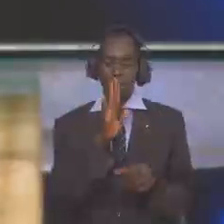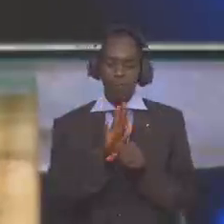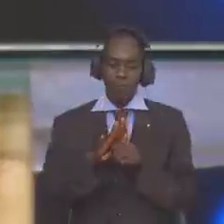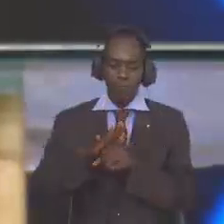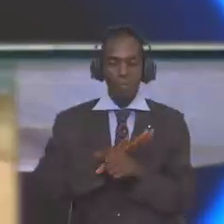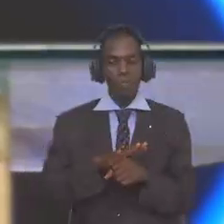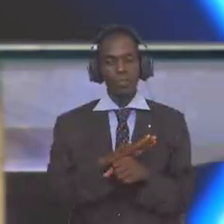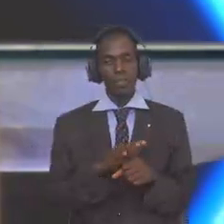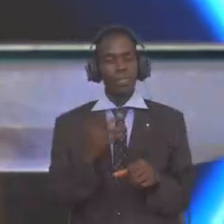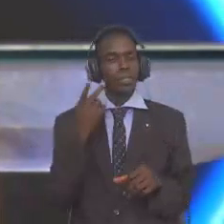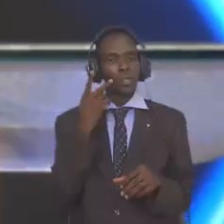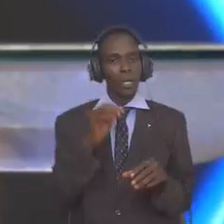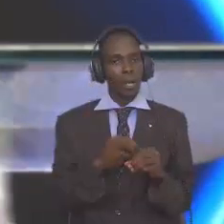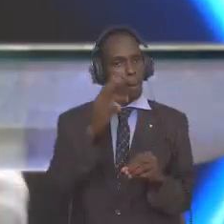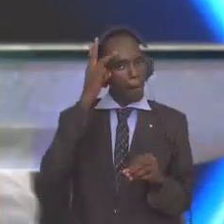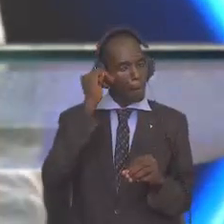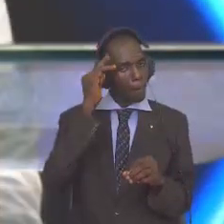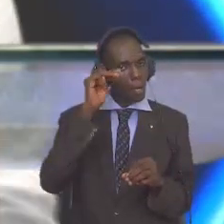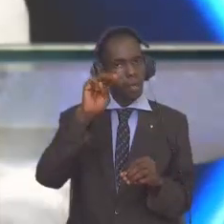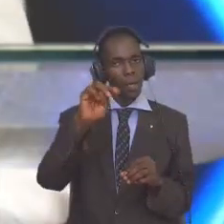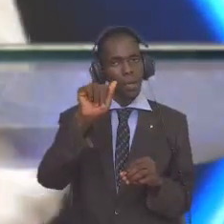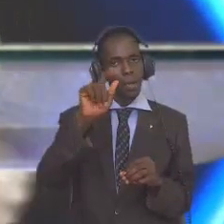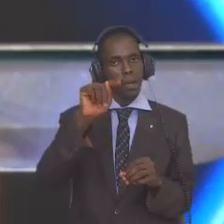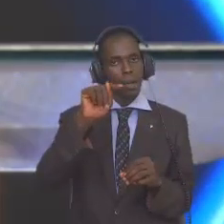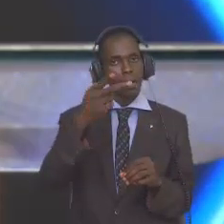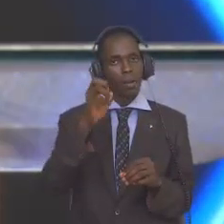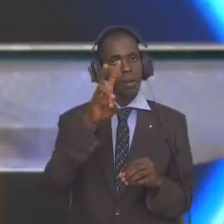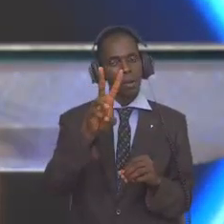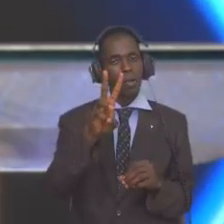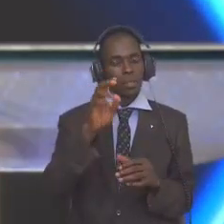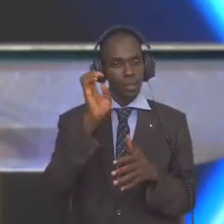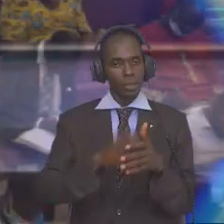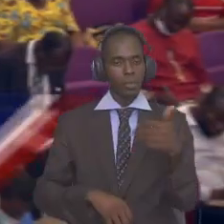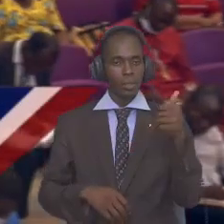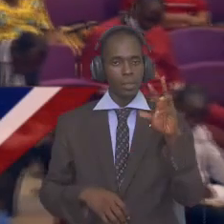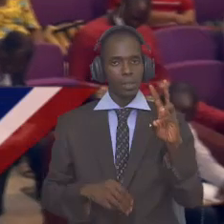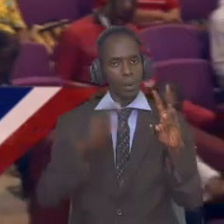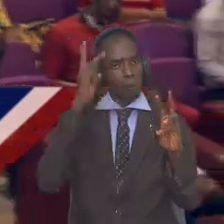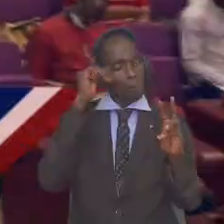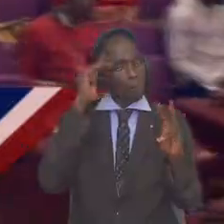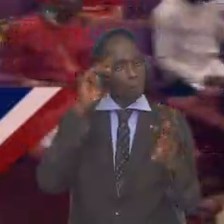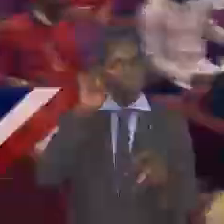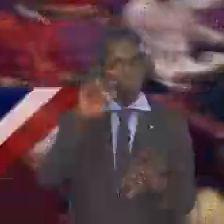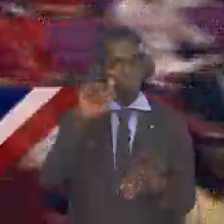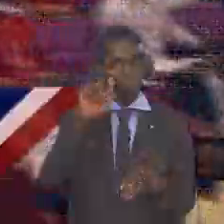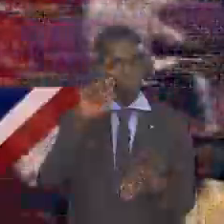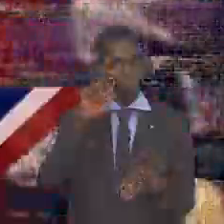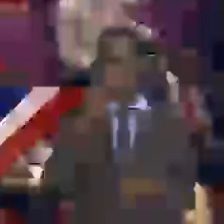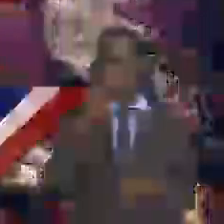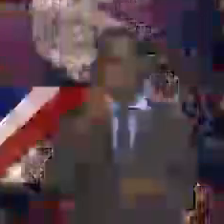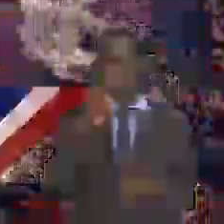In Matthew chapter 16, reading from verse 18. Matthew chapter